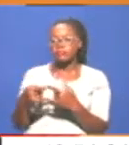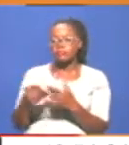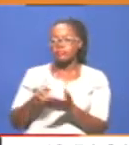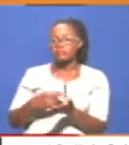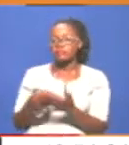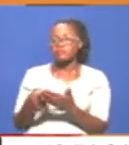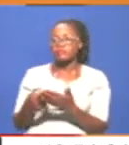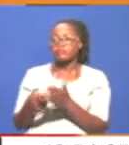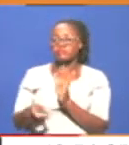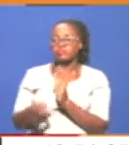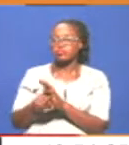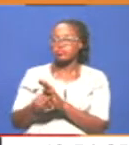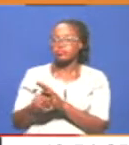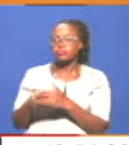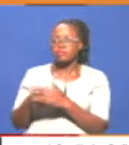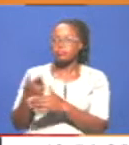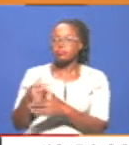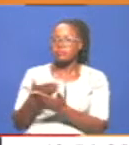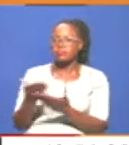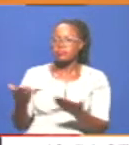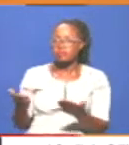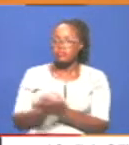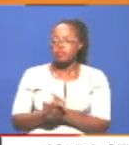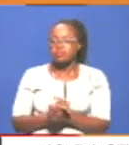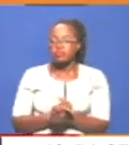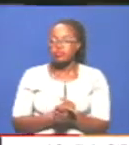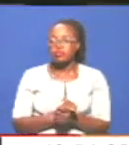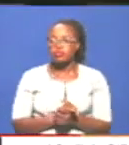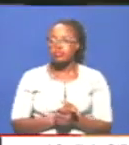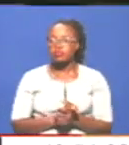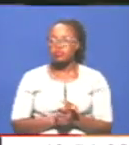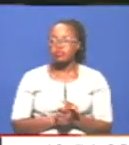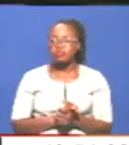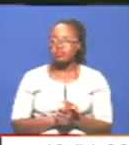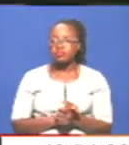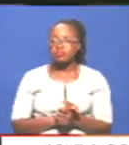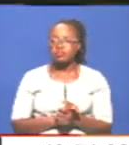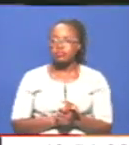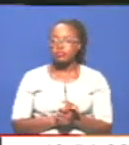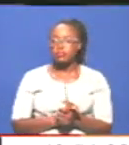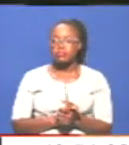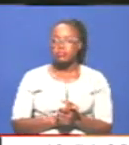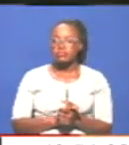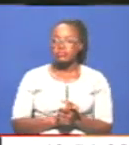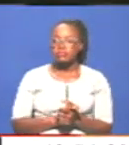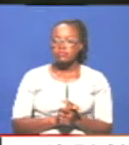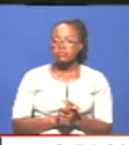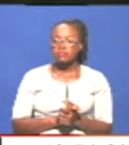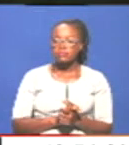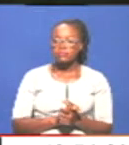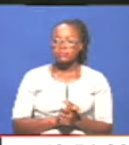are required to push us there. Well, we're hearing from Louis Ncube. He is the president of the Africa Chess